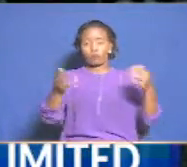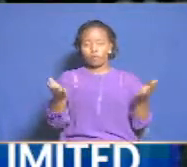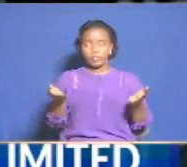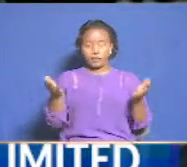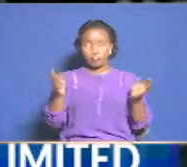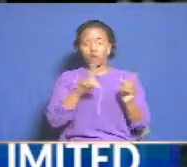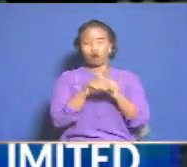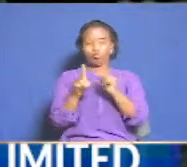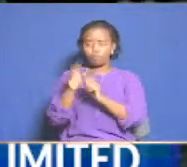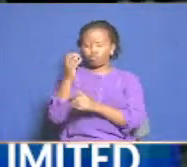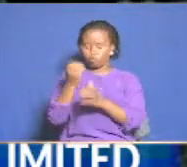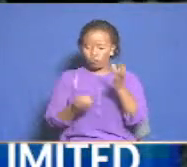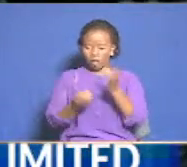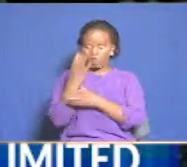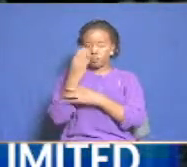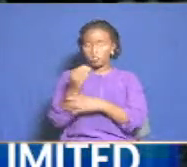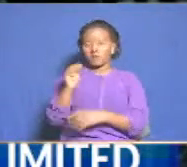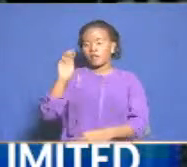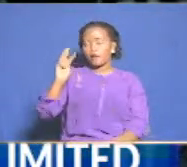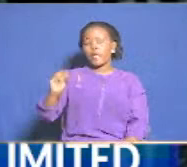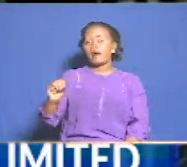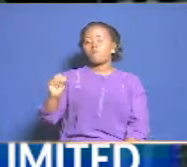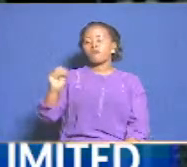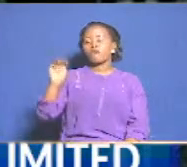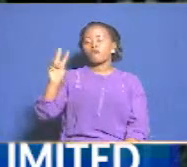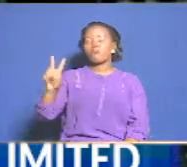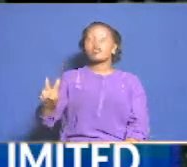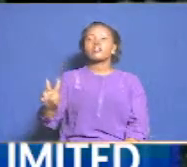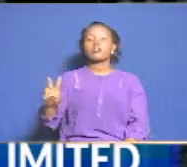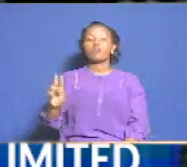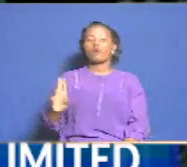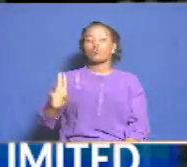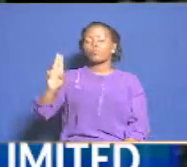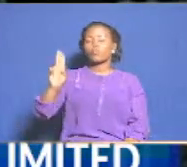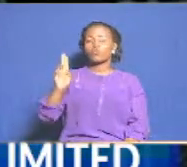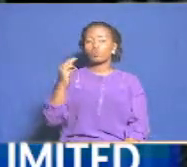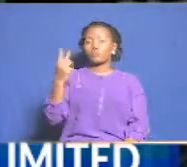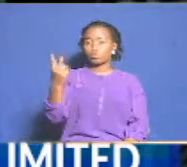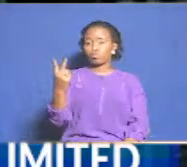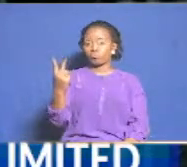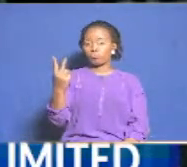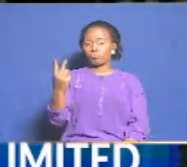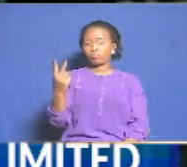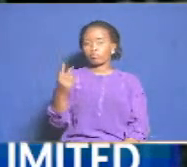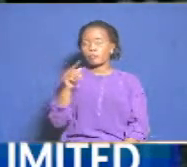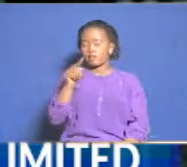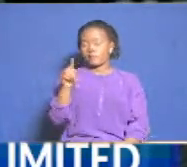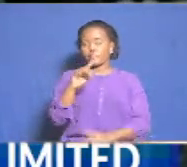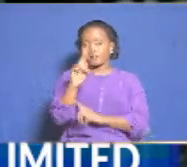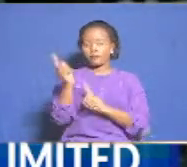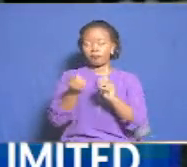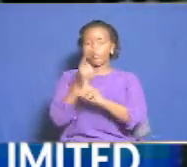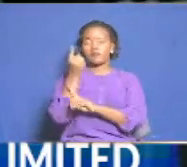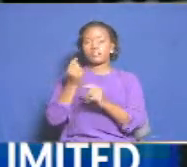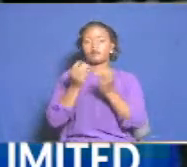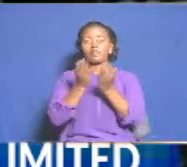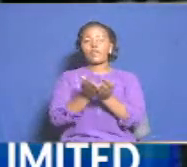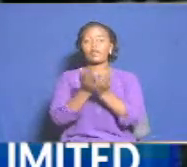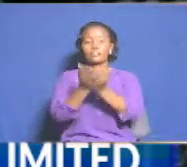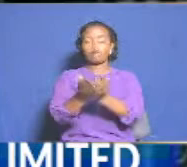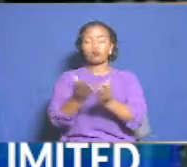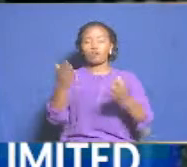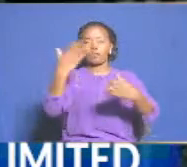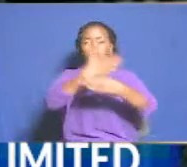we launch MV Uhuru II, not launch, but we lay the keel, the first vessel that Kenya Shipyards Limited will